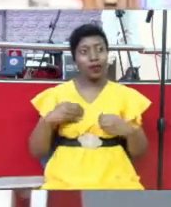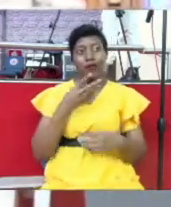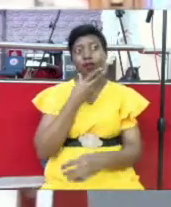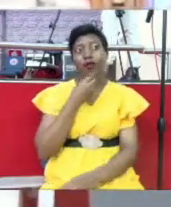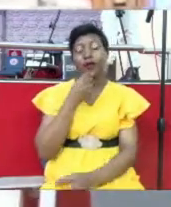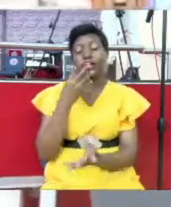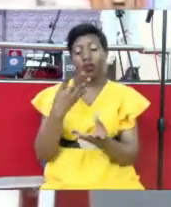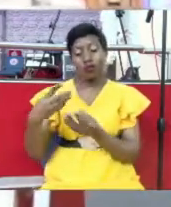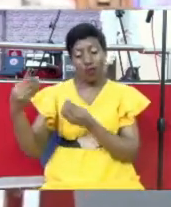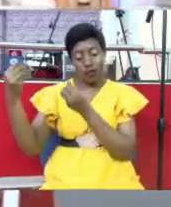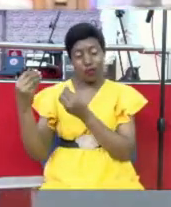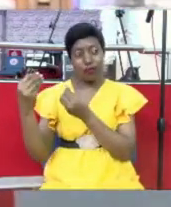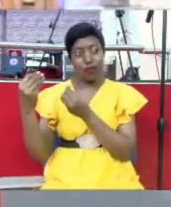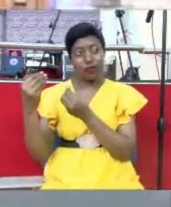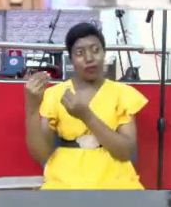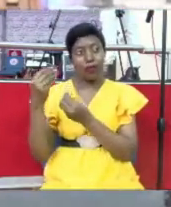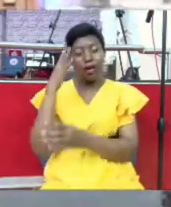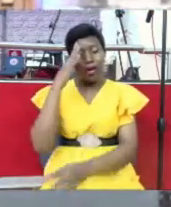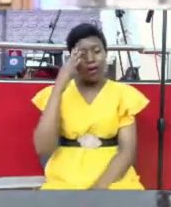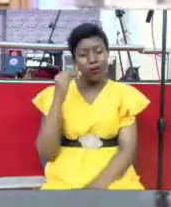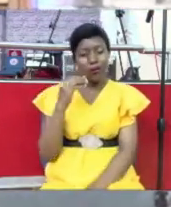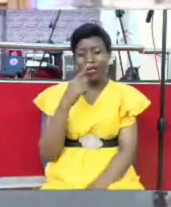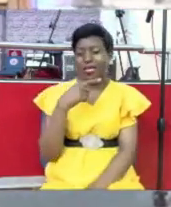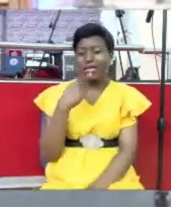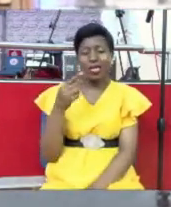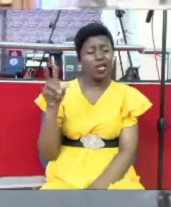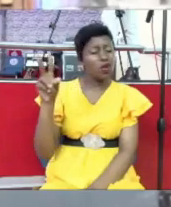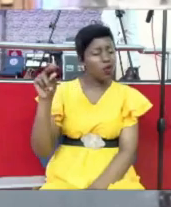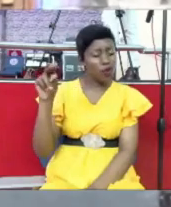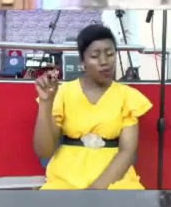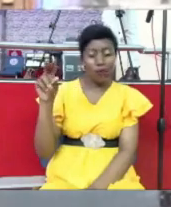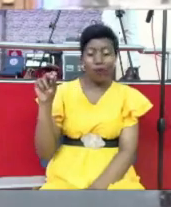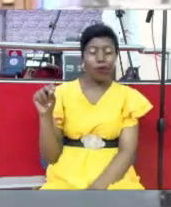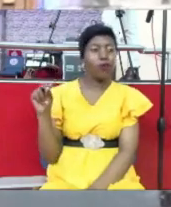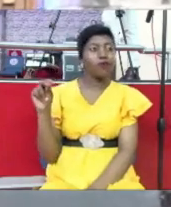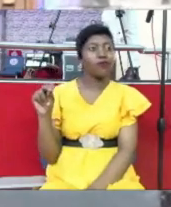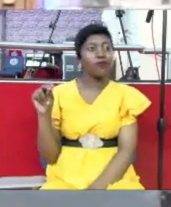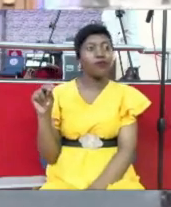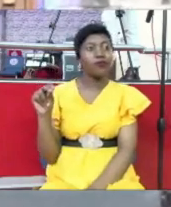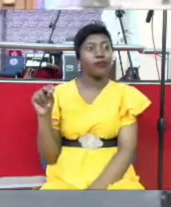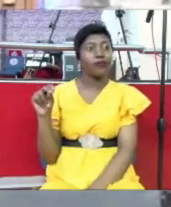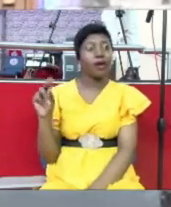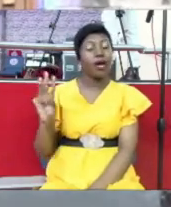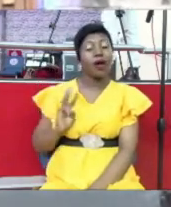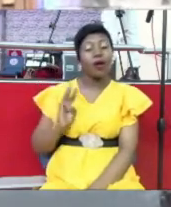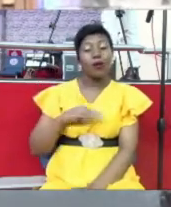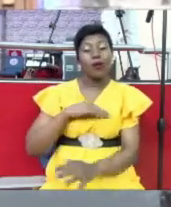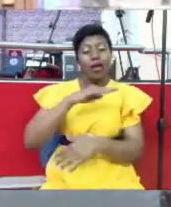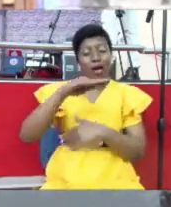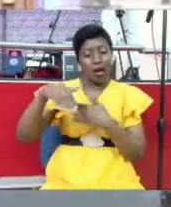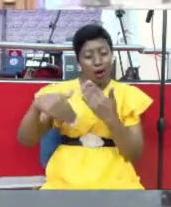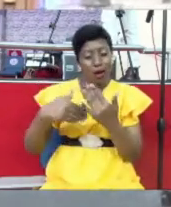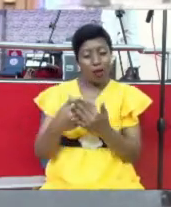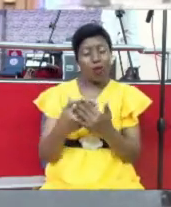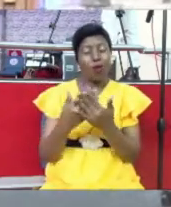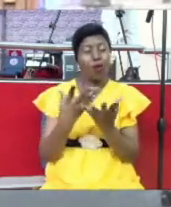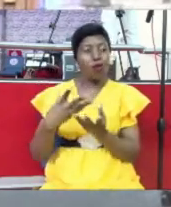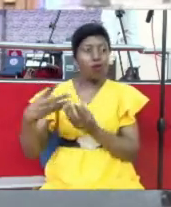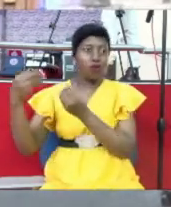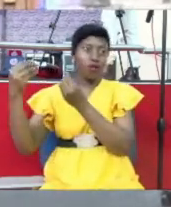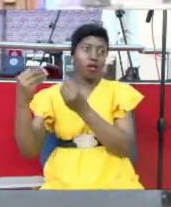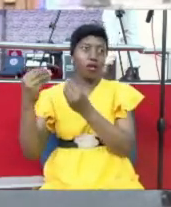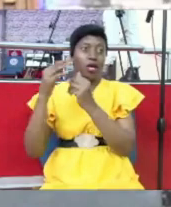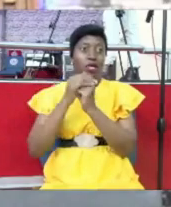wanaume waende. And Moses says, no. Musa anamwambia la hasha. We are all going to worship the Lord sote in the wilderness.